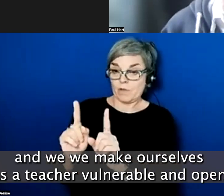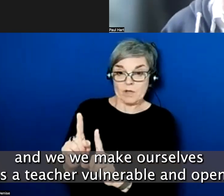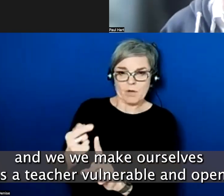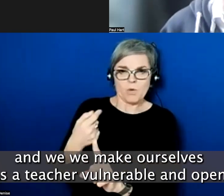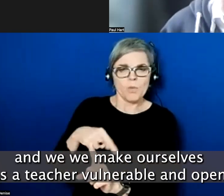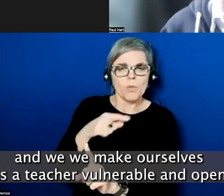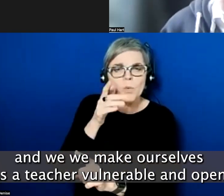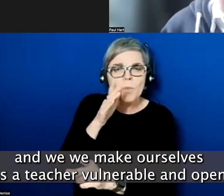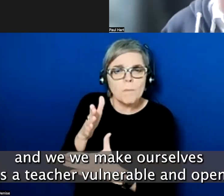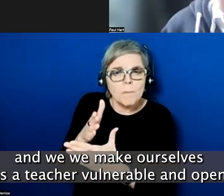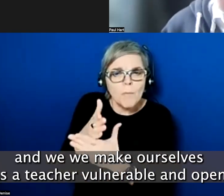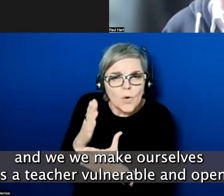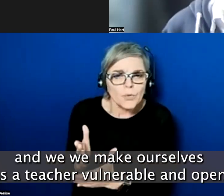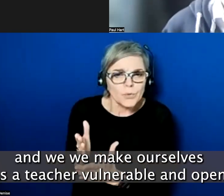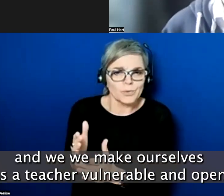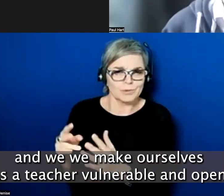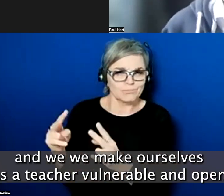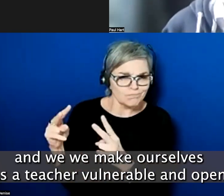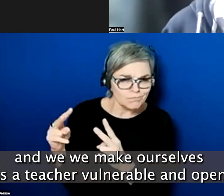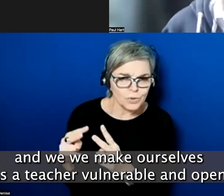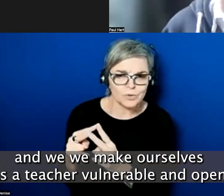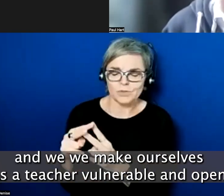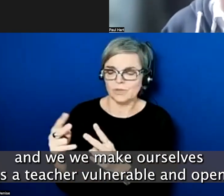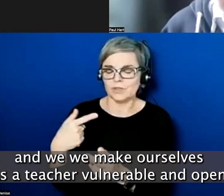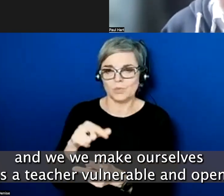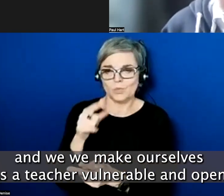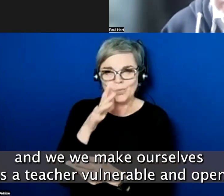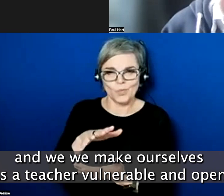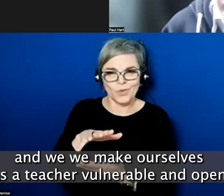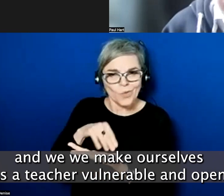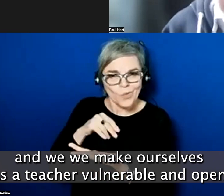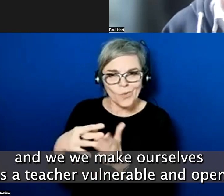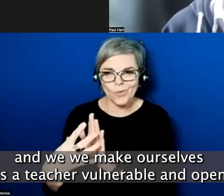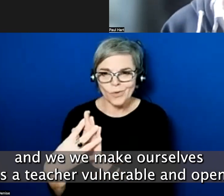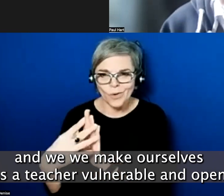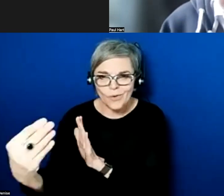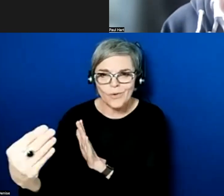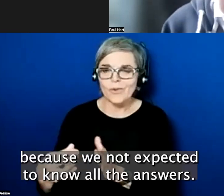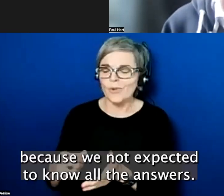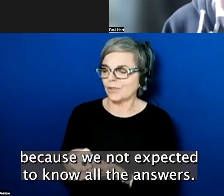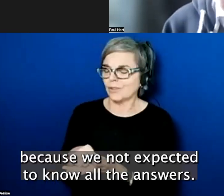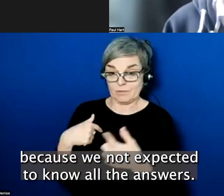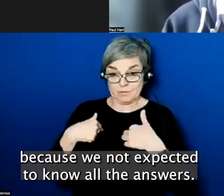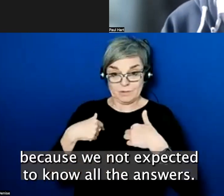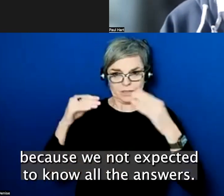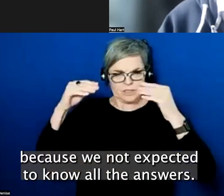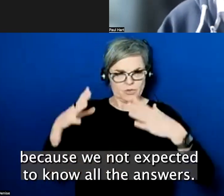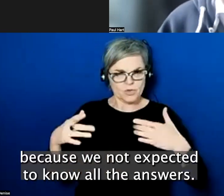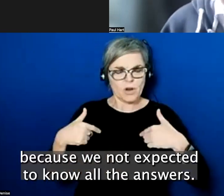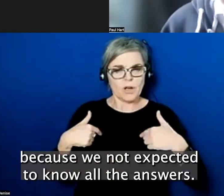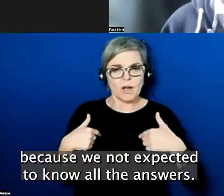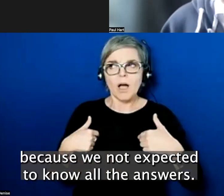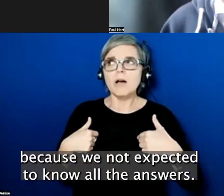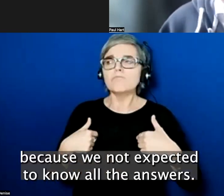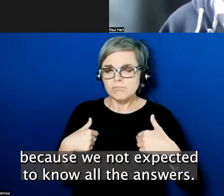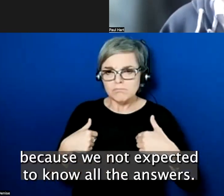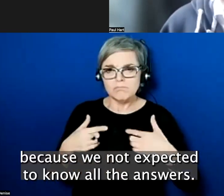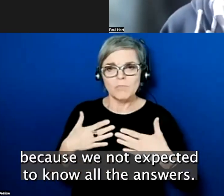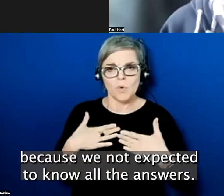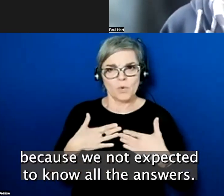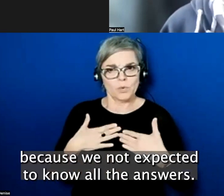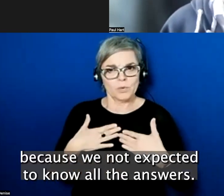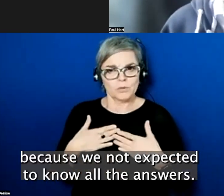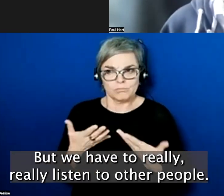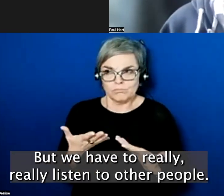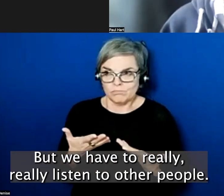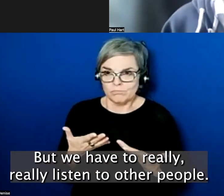we make ourselves as a teacher vulnerable and open, because we're not expected to know all